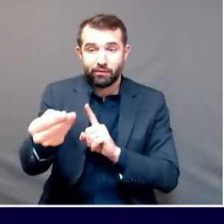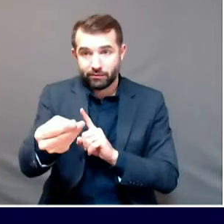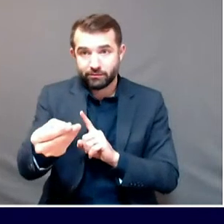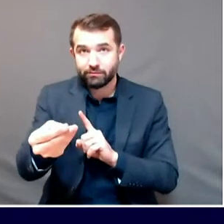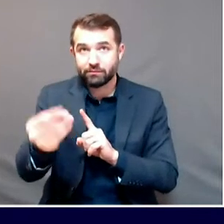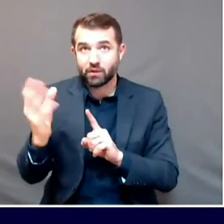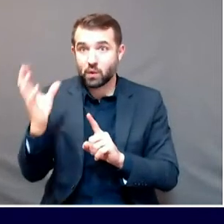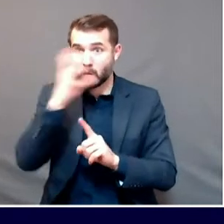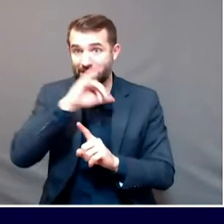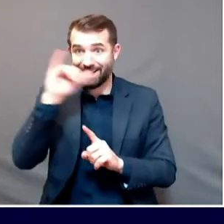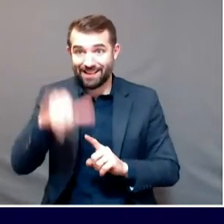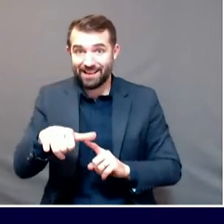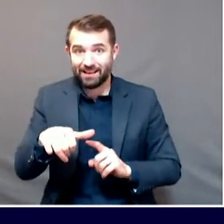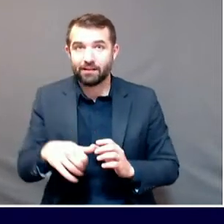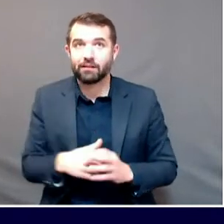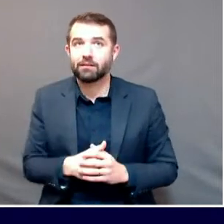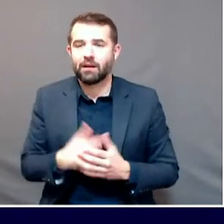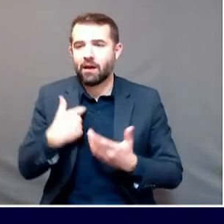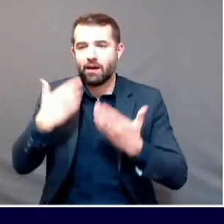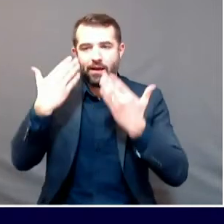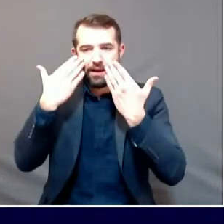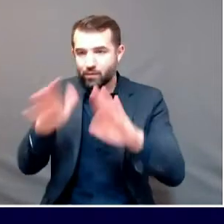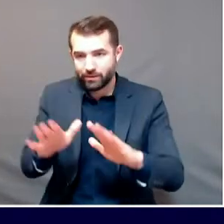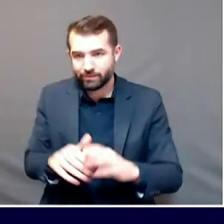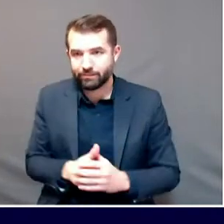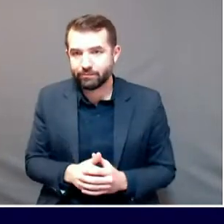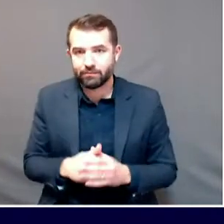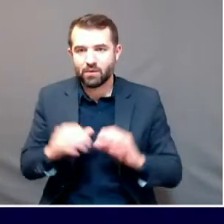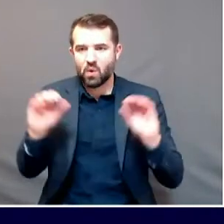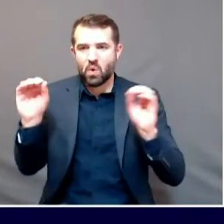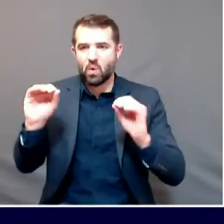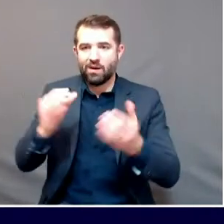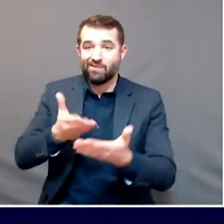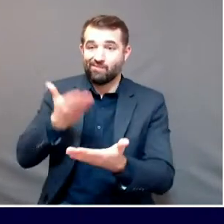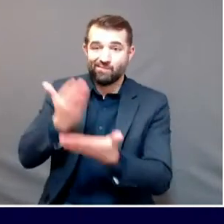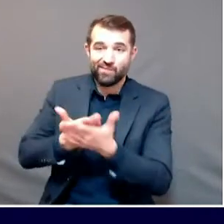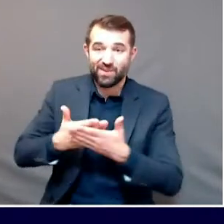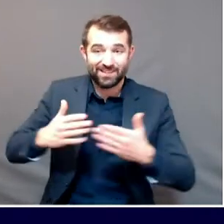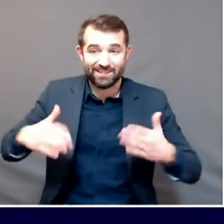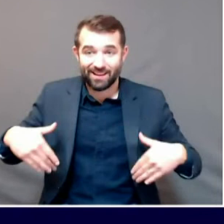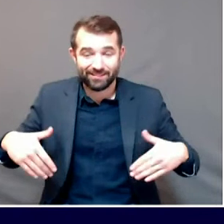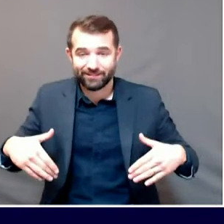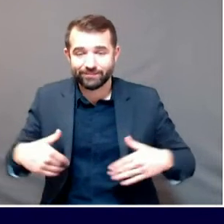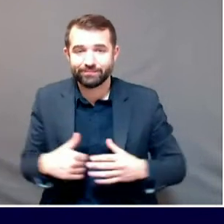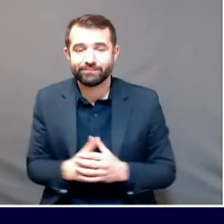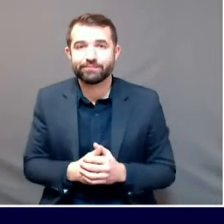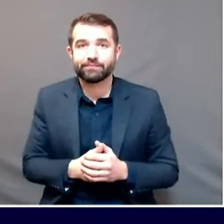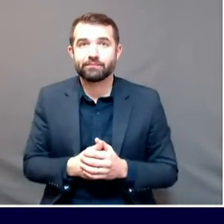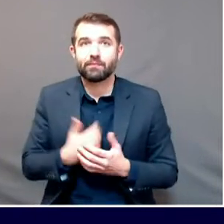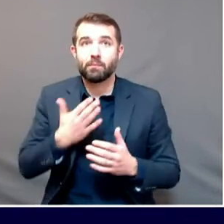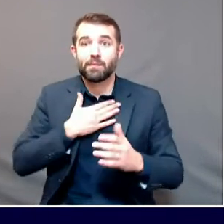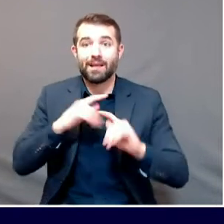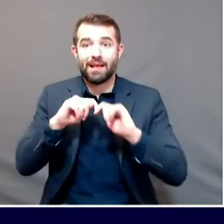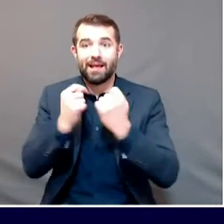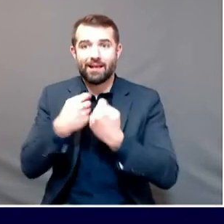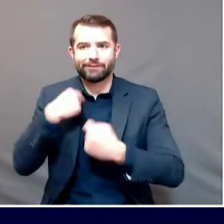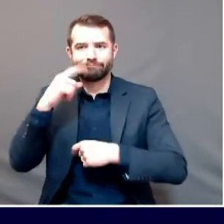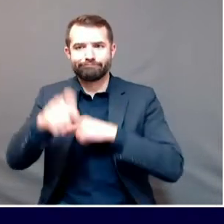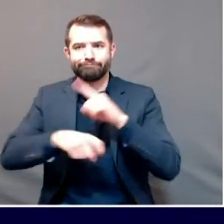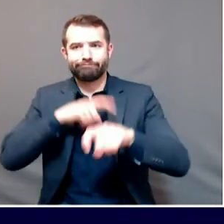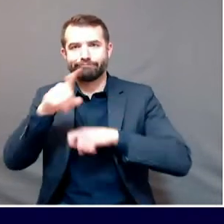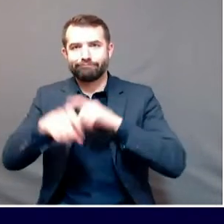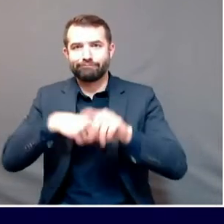PPE. And I don't know if that's true. So one of the questions that our teams ask is, how rigorous was PPE being